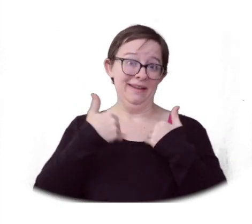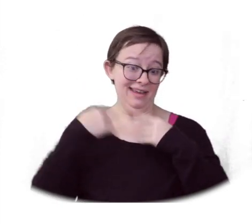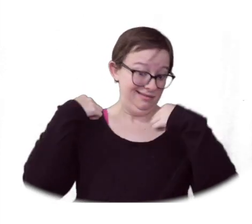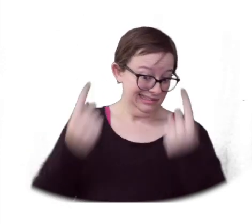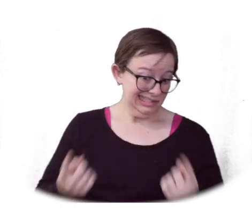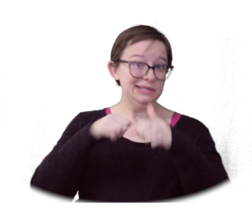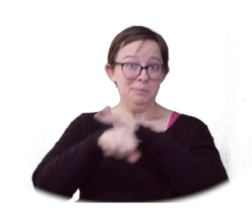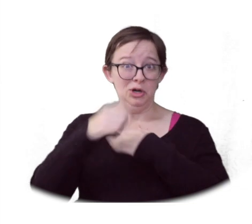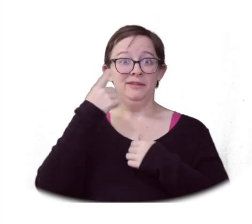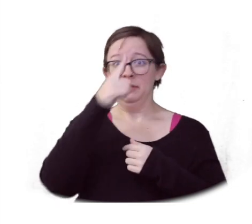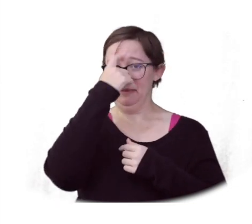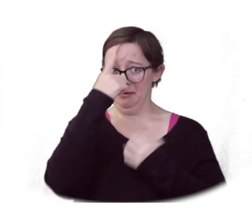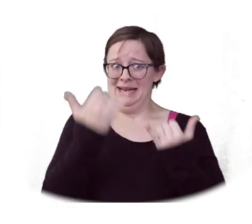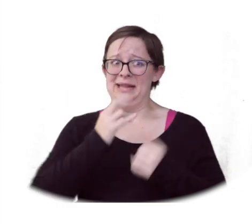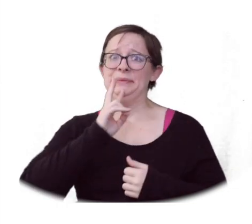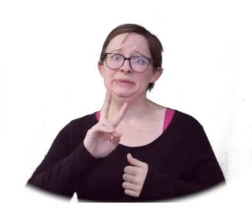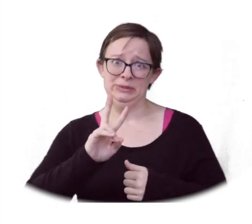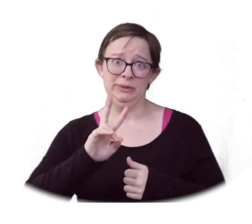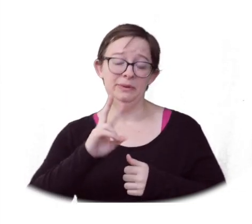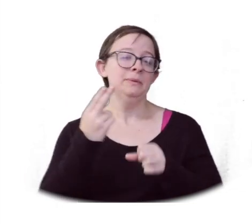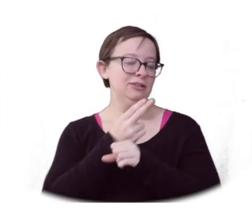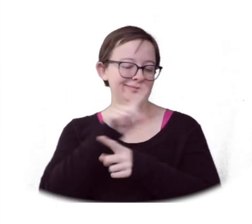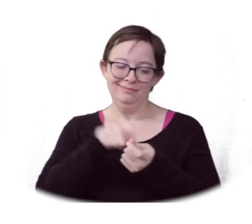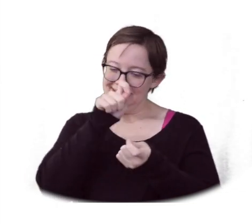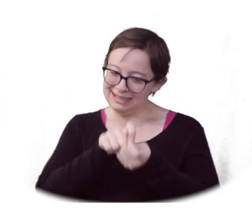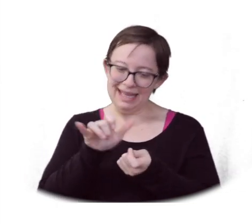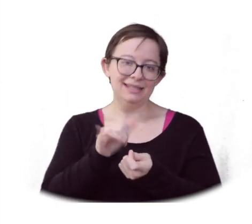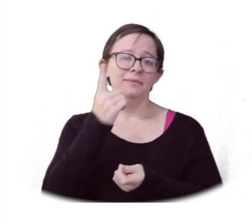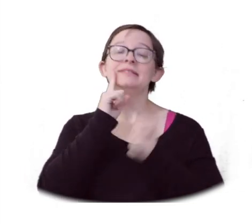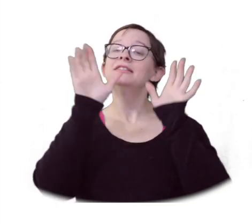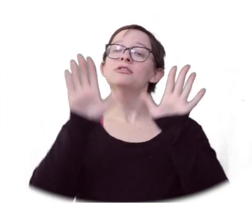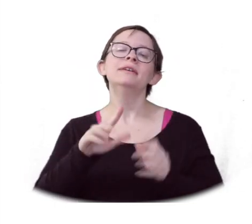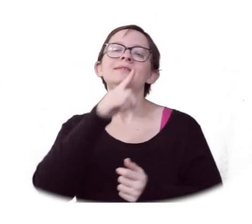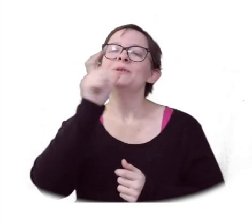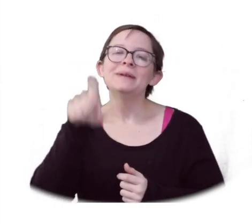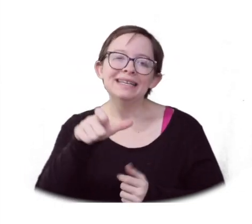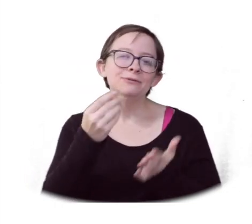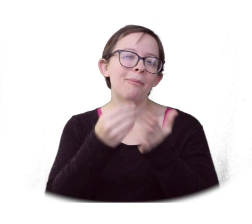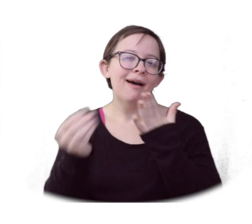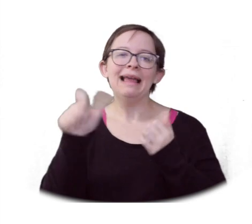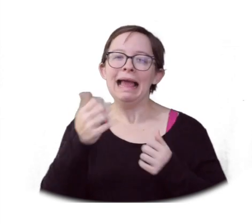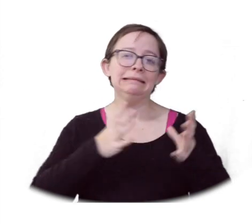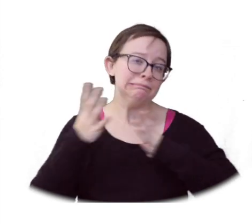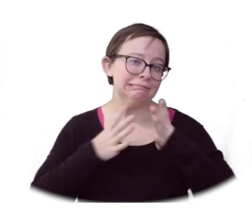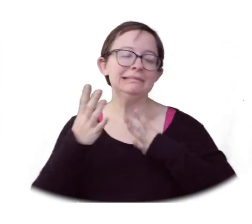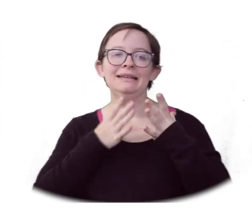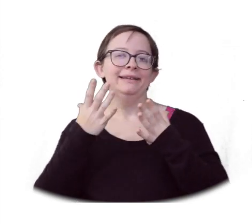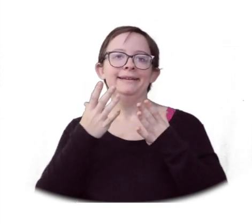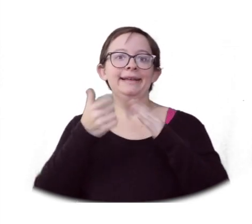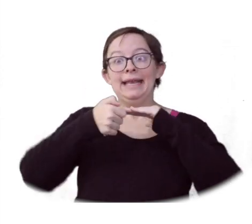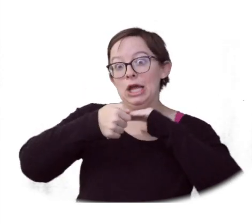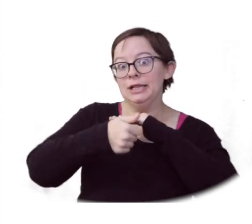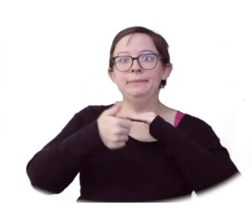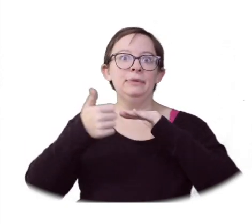nail clippers that we have had since birth for Miko, and he's 2 years old now. We use the exact same ones. They're great. You do not need to get any